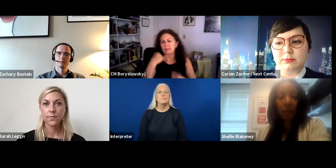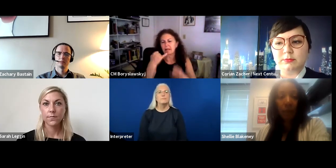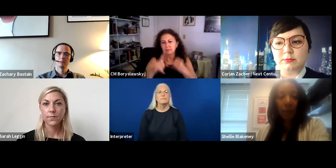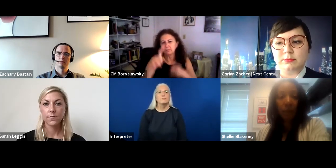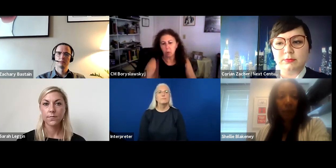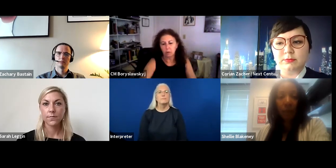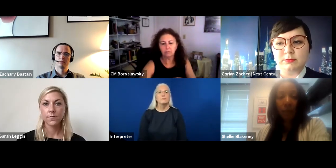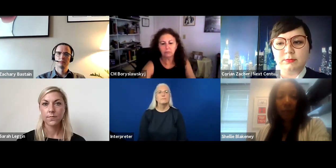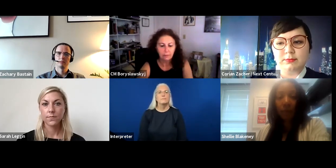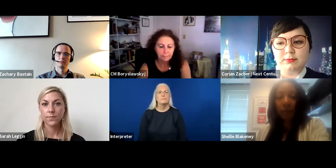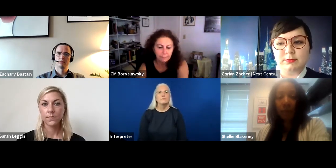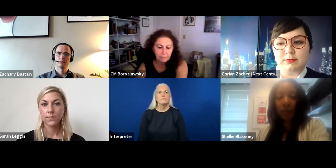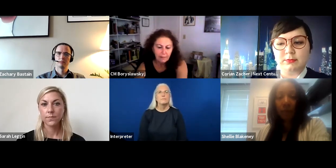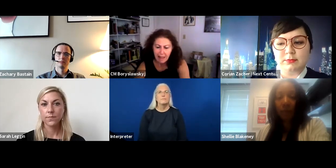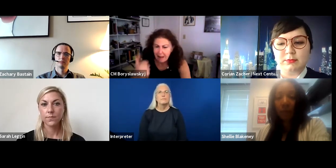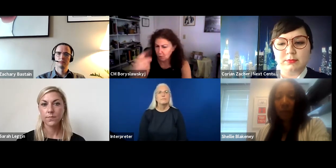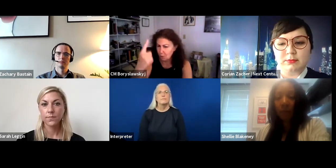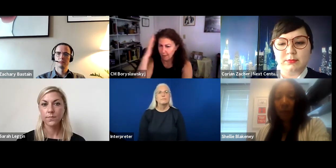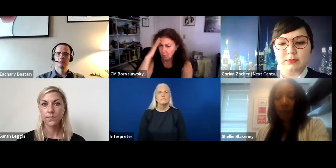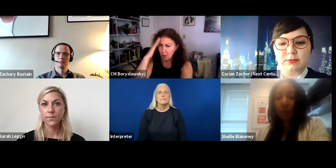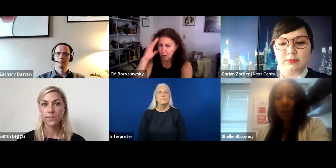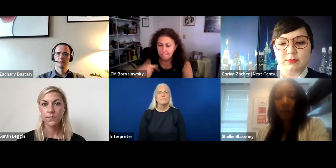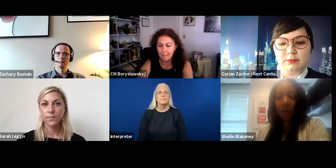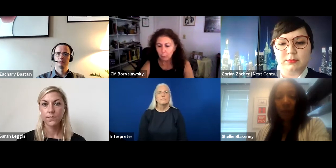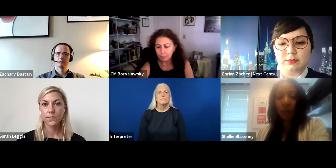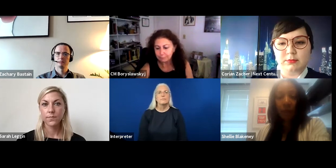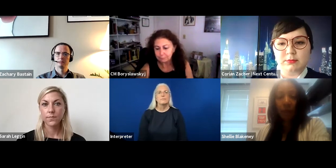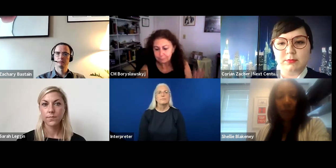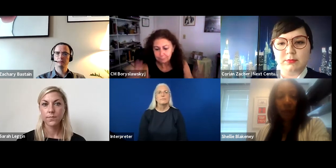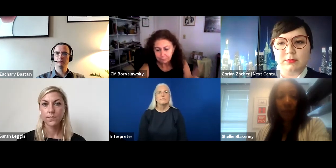right, and I'm going to ask one more question because we're getting close to the time.